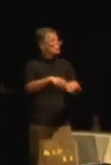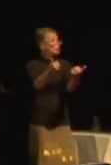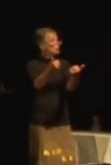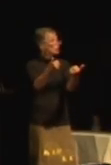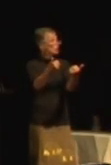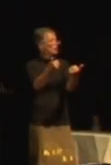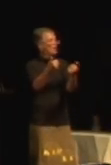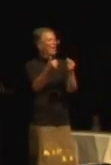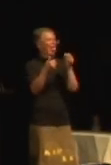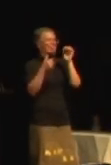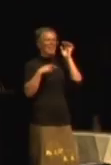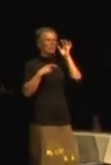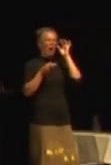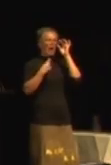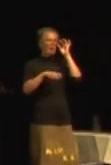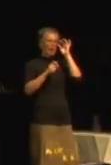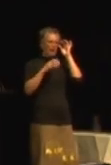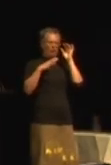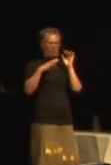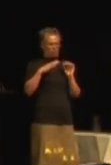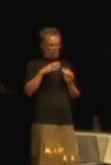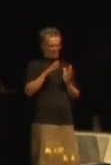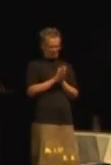remember, that's one of the reasons I became a librarian.